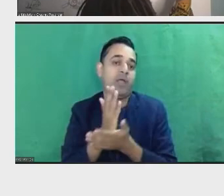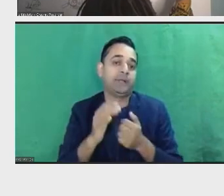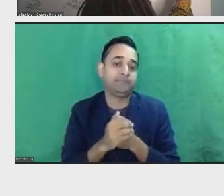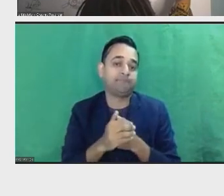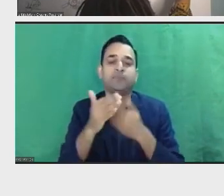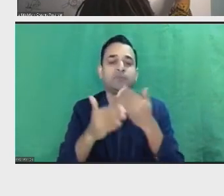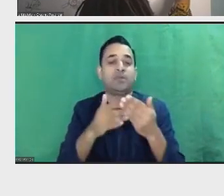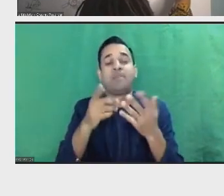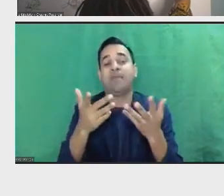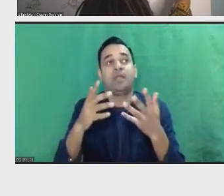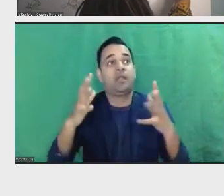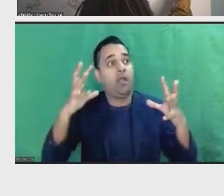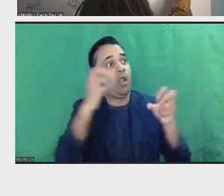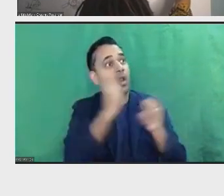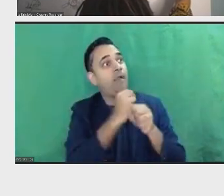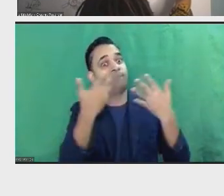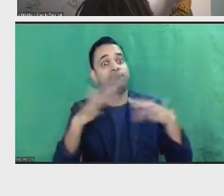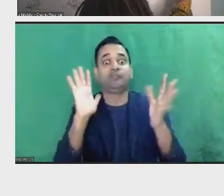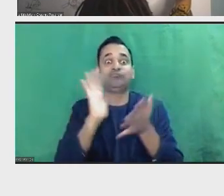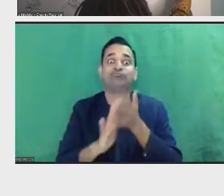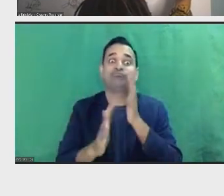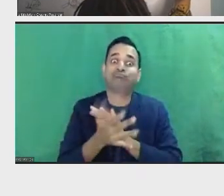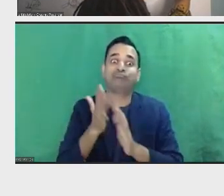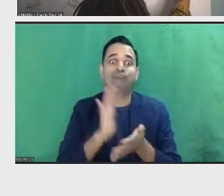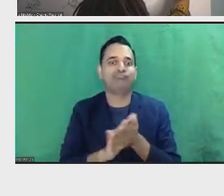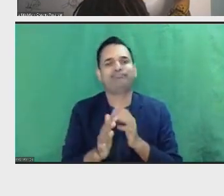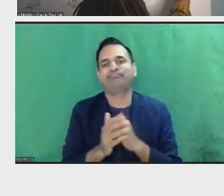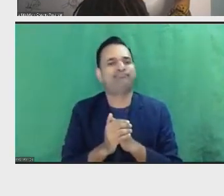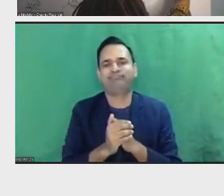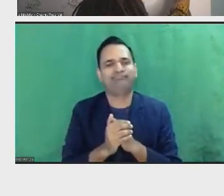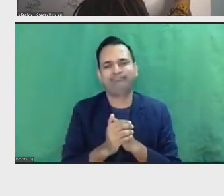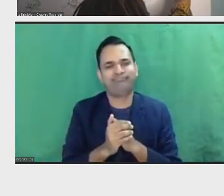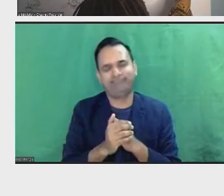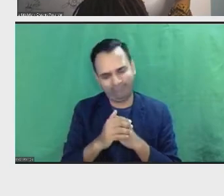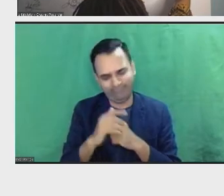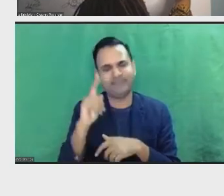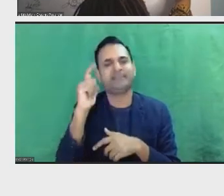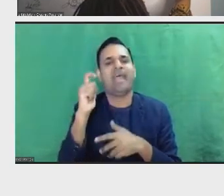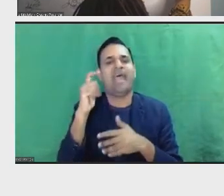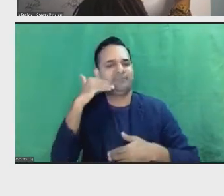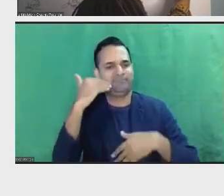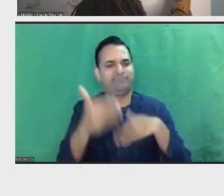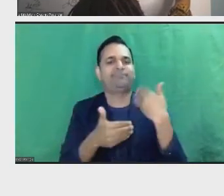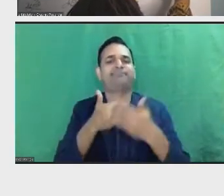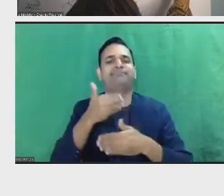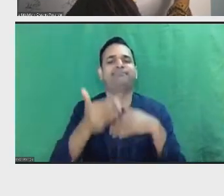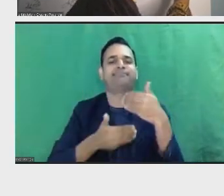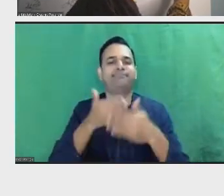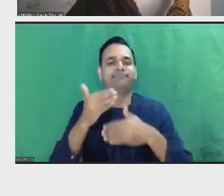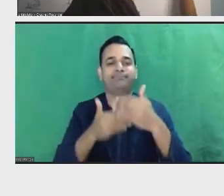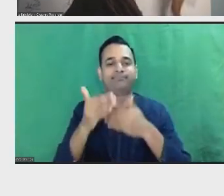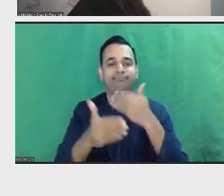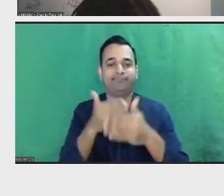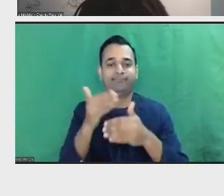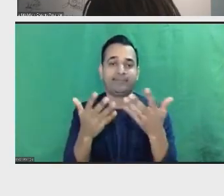women should count on the support of many men around the world to accomplish that, because we see this is a happier world